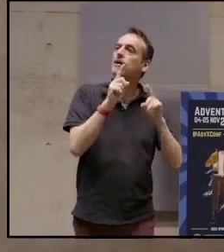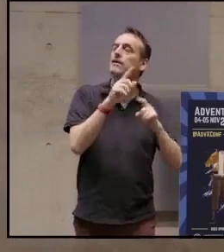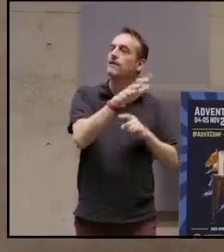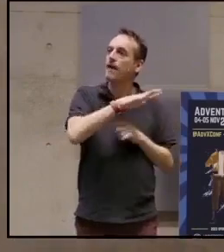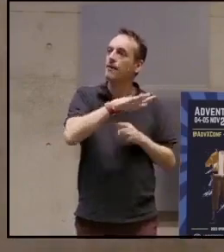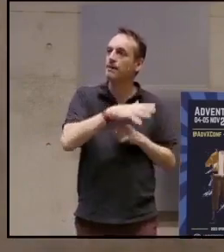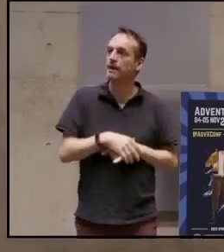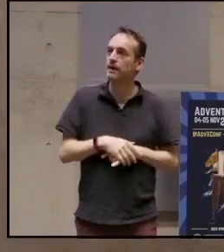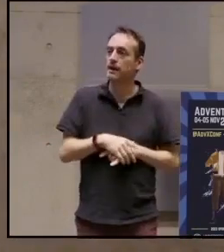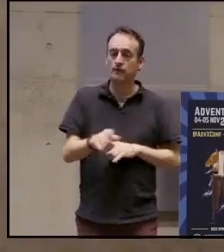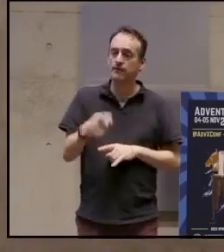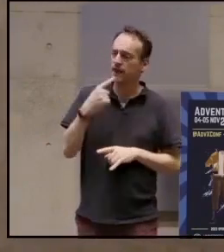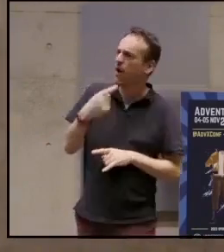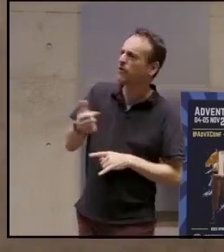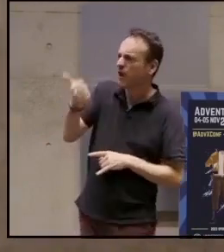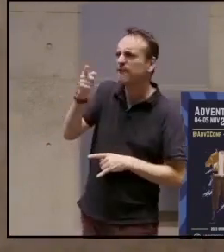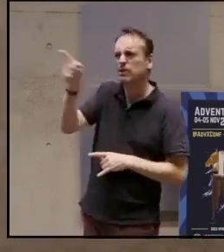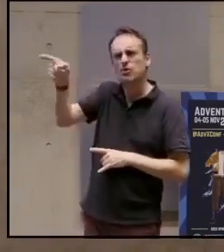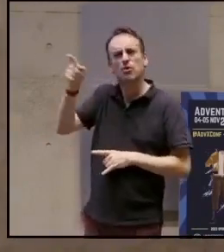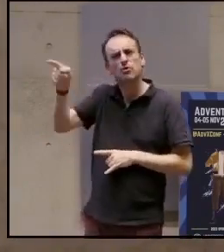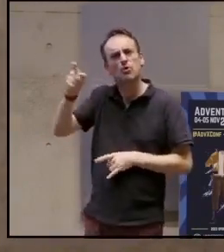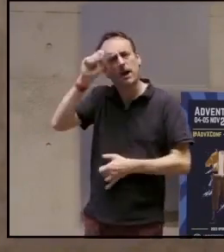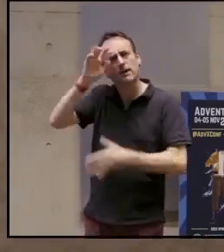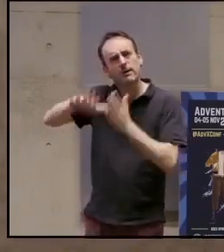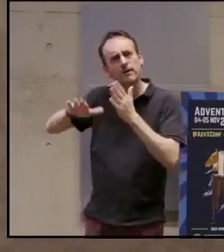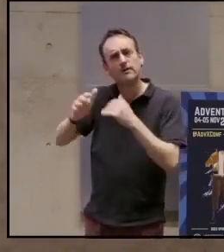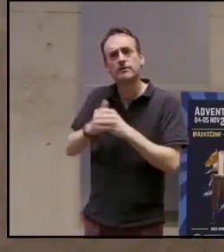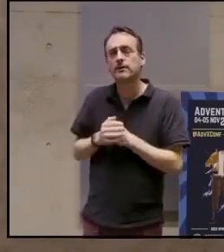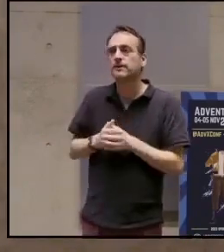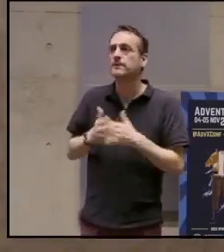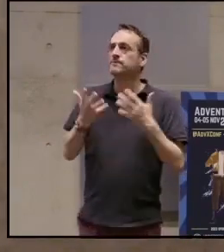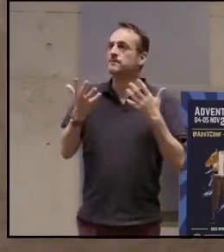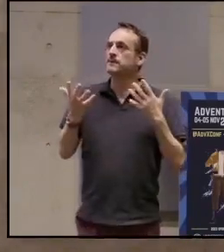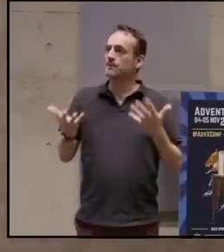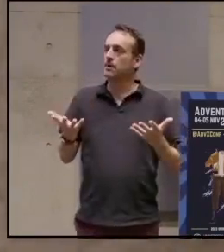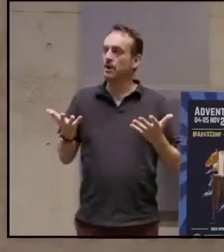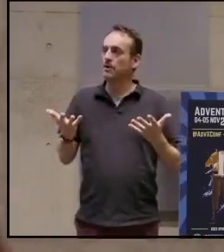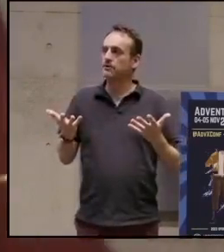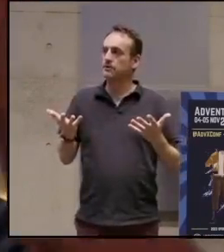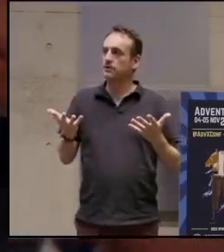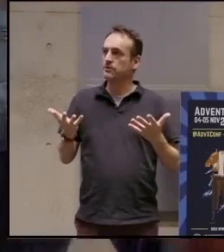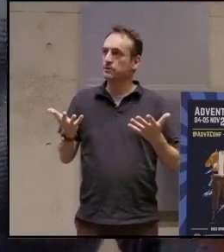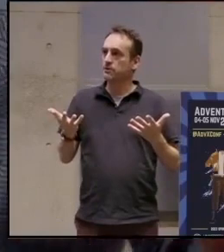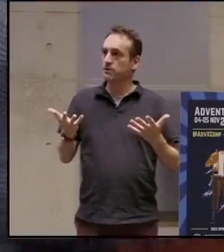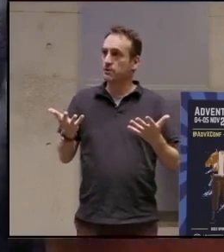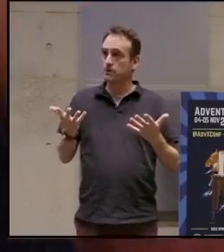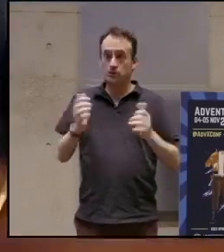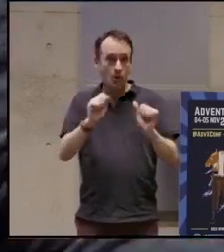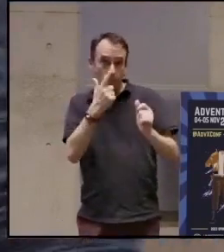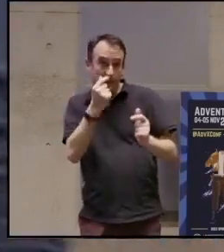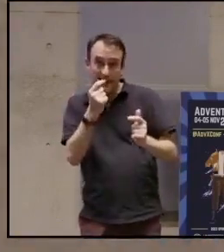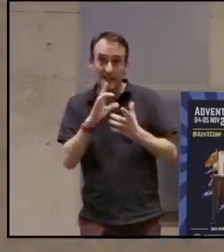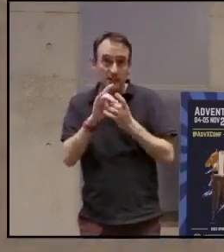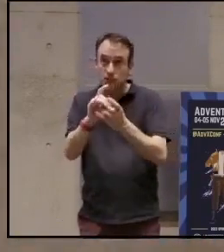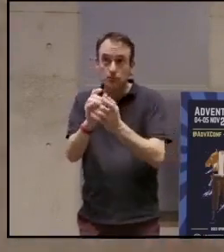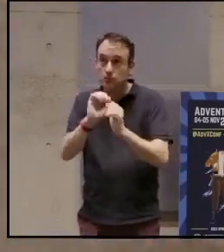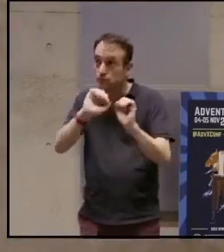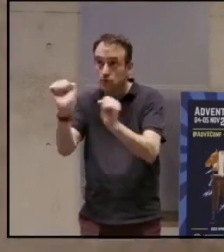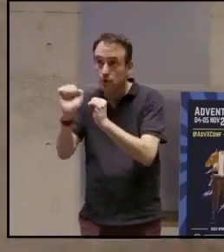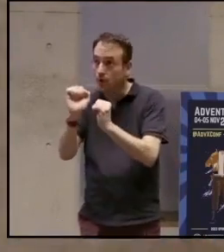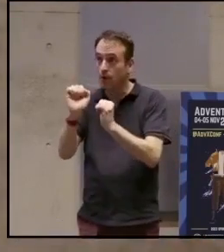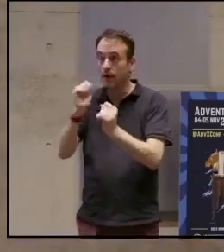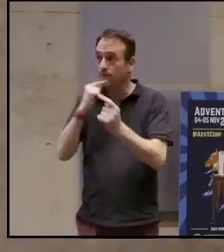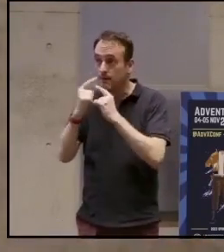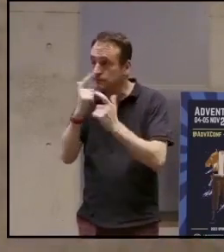bring forth examples like this. Your ability to do this is linked to your biography. Or actually, maybe you don't think that. Maybe you think I shouldn't have even said that. That's fine